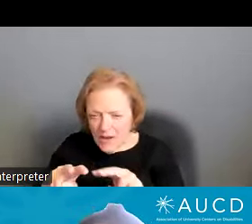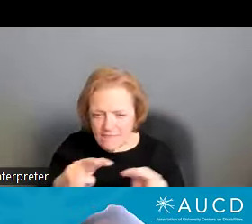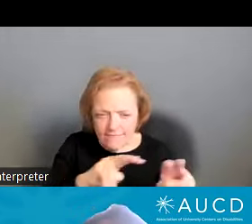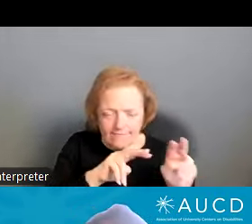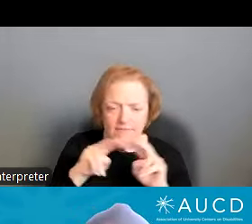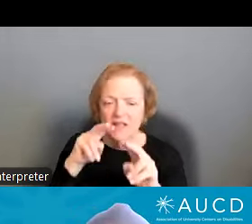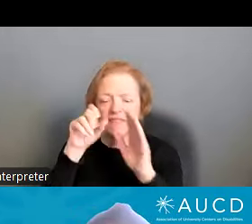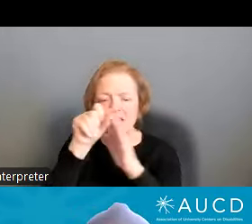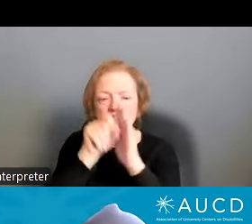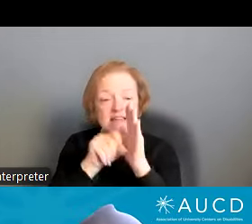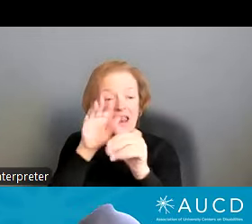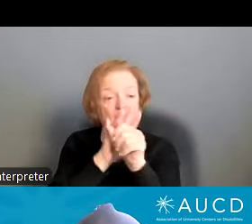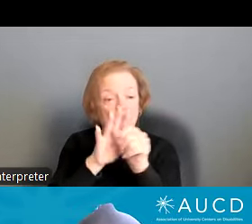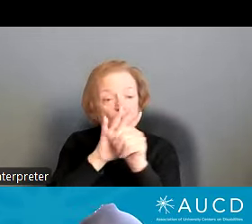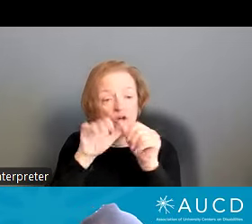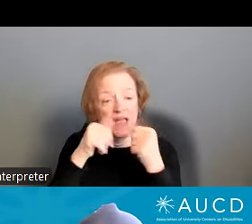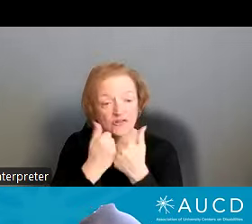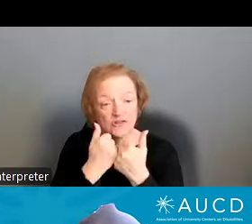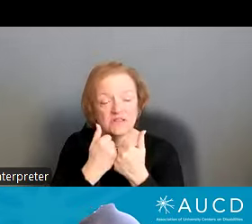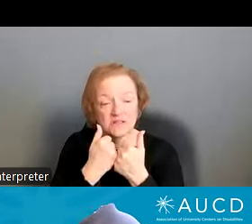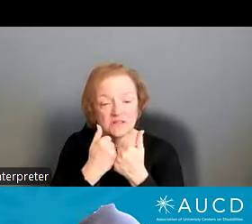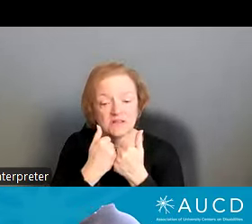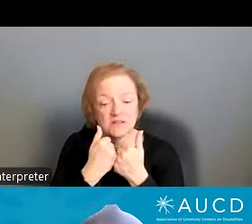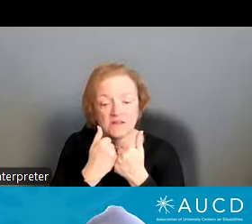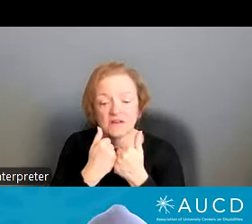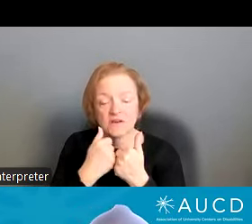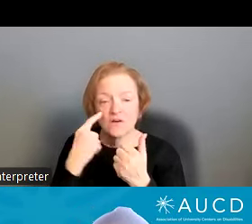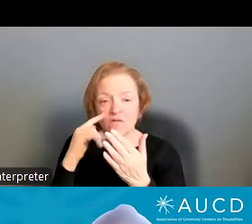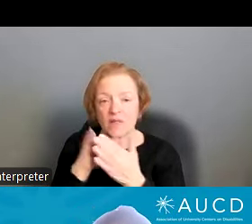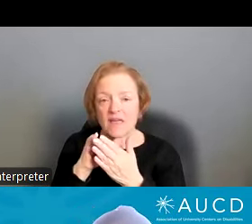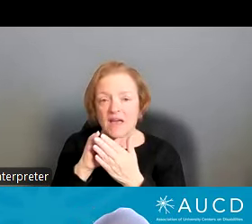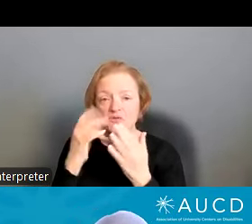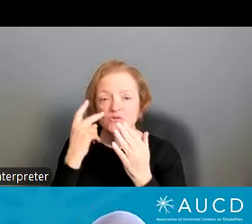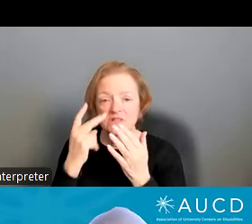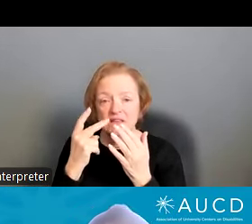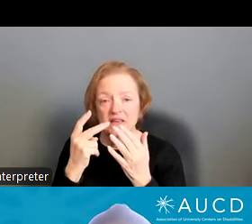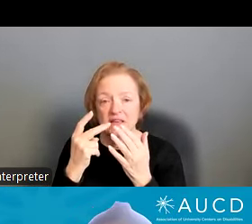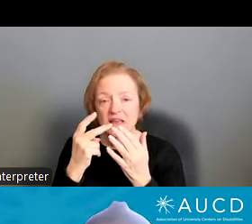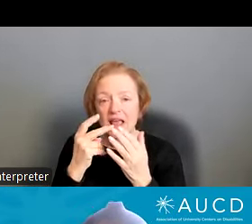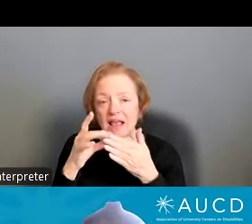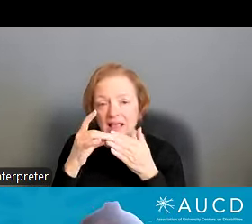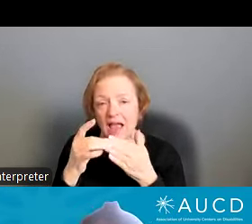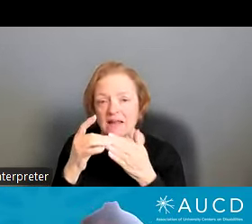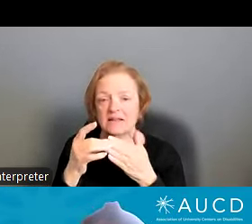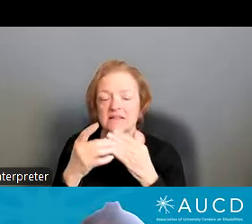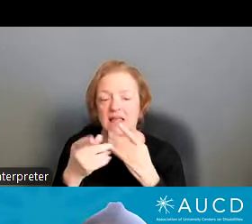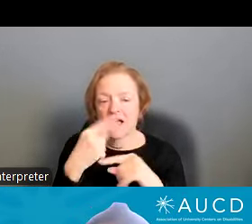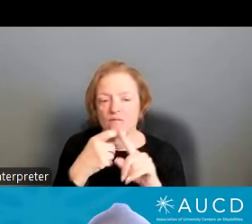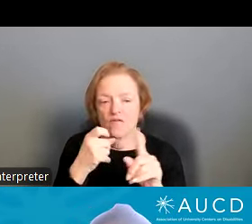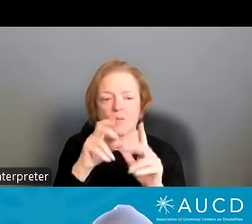agencies' awareness and use of guidance that has the guidance that has come from the Department of Labor.